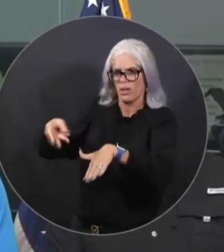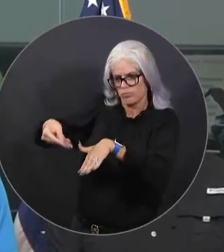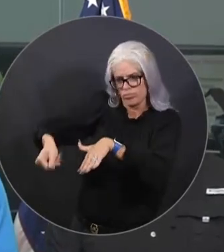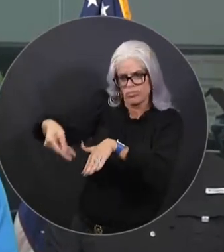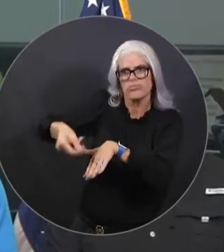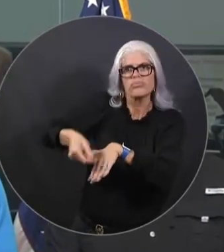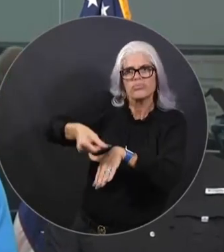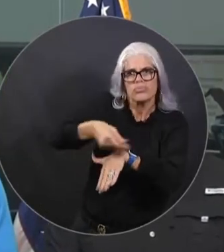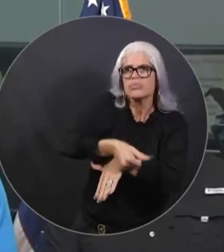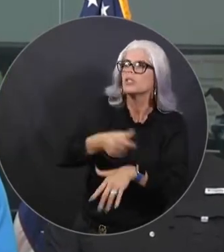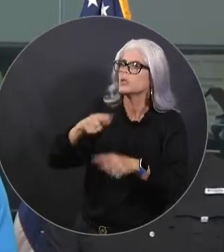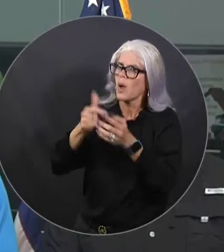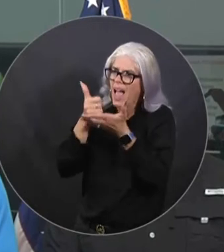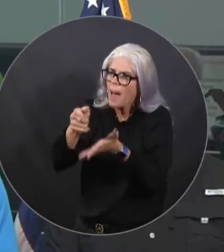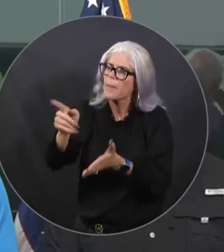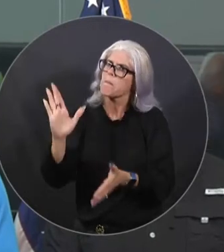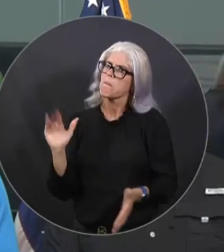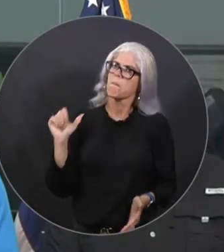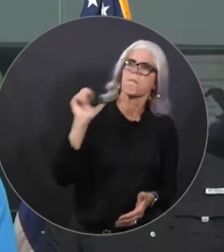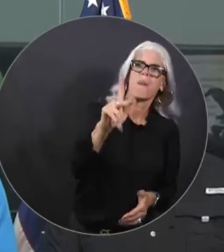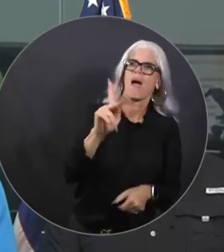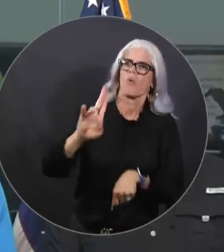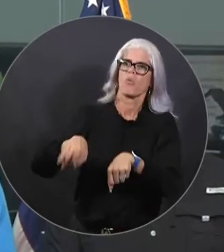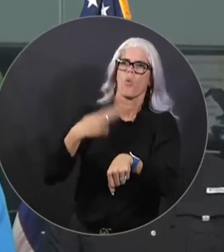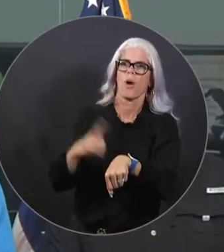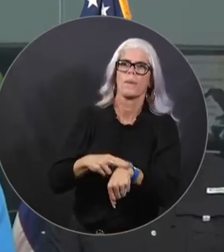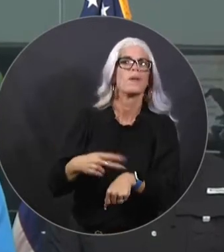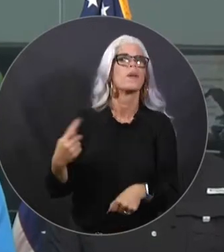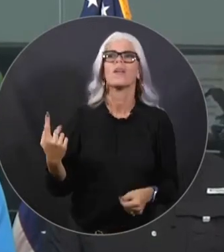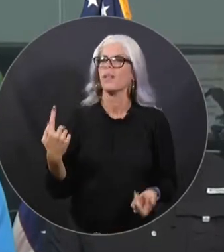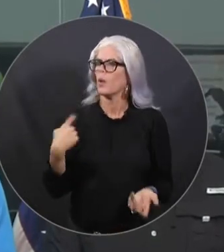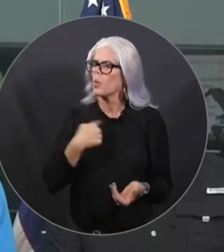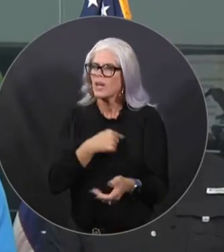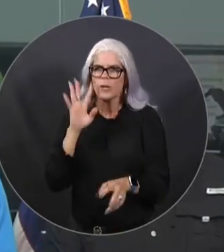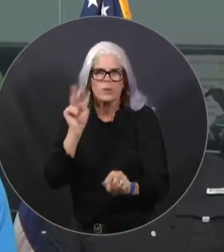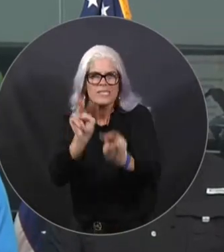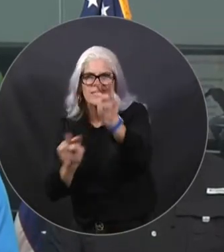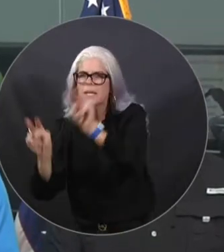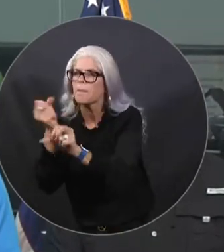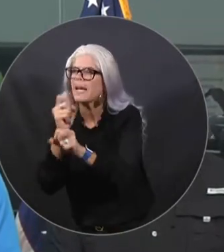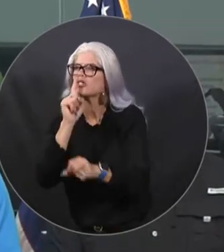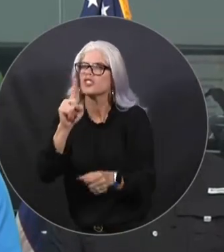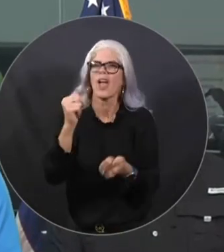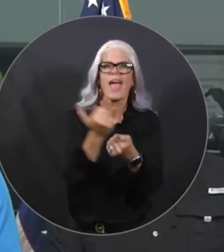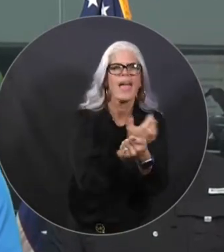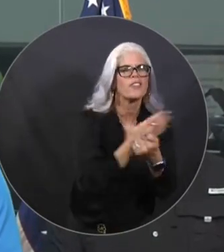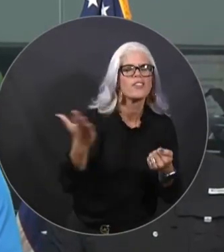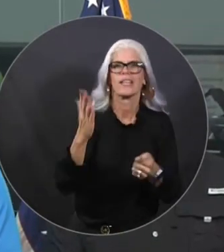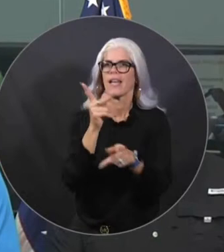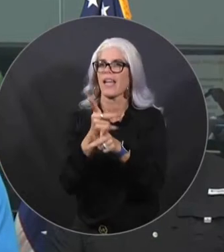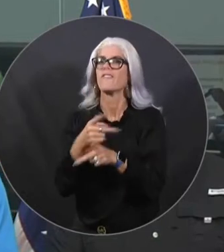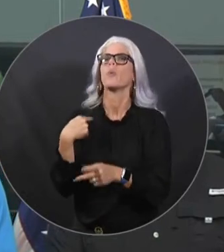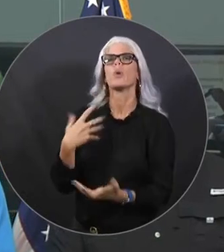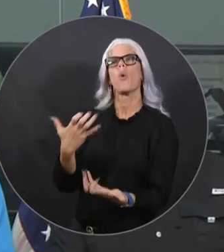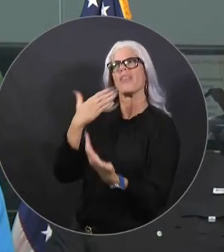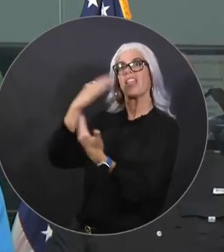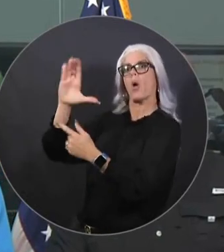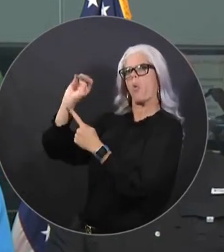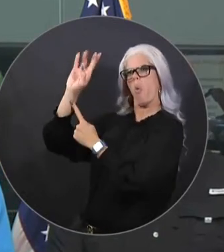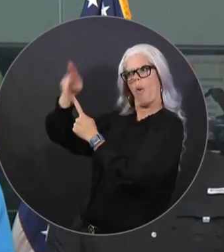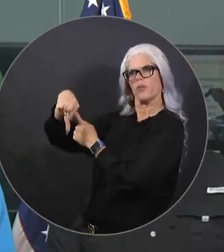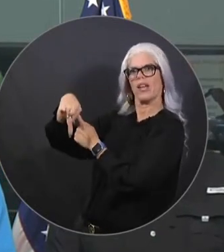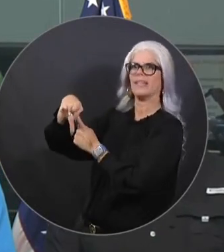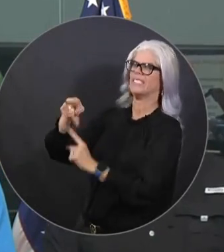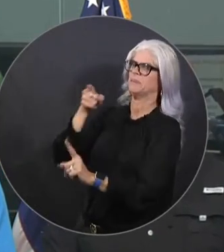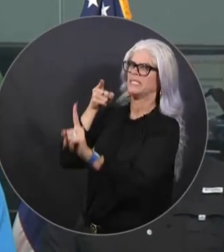be doing that, looking at all of that very carefully. And I want to thank our corporate partners, specifically Walmart, who has, in fact, Ms.